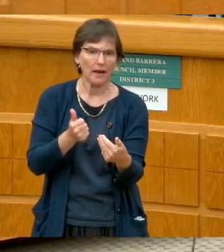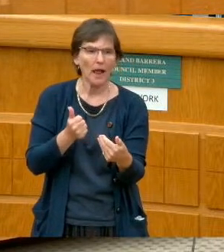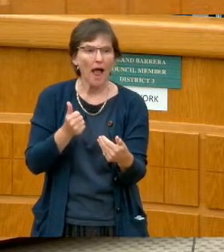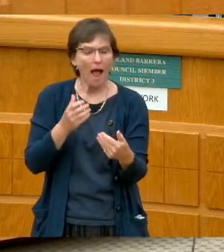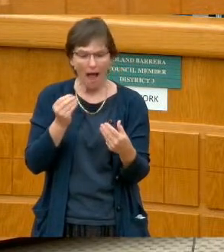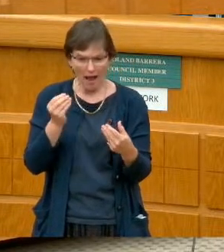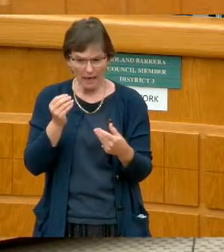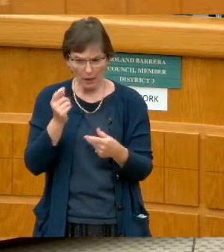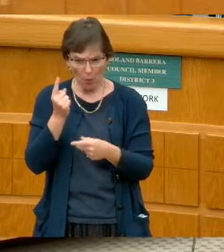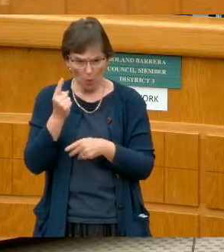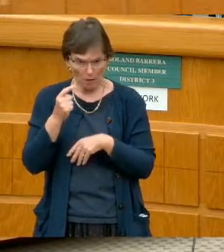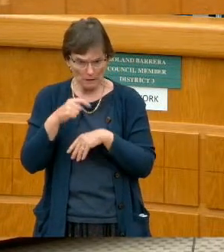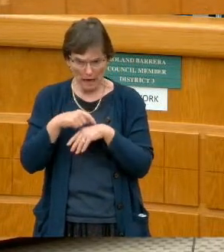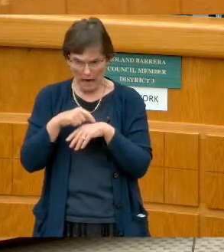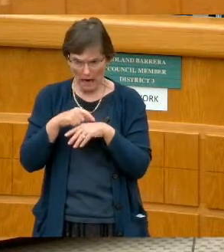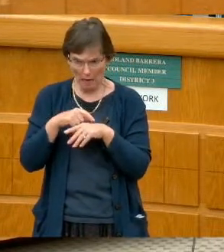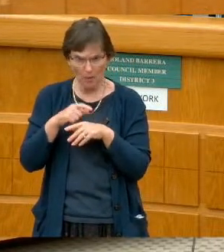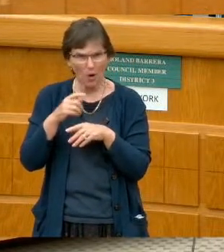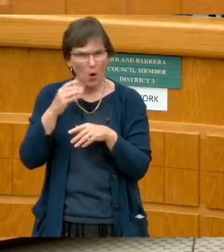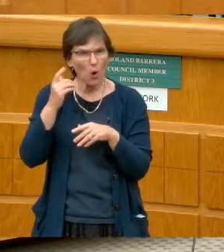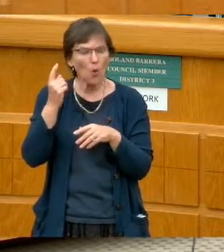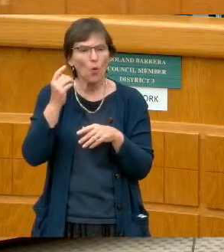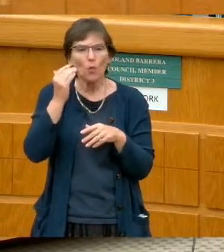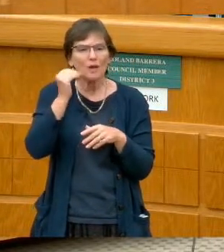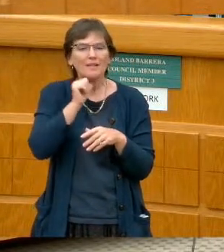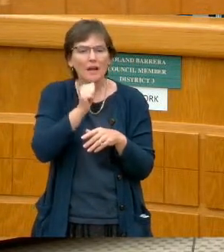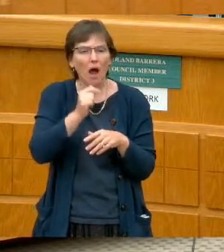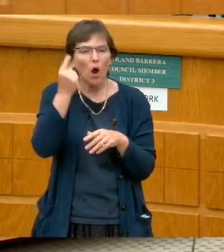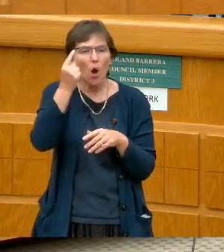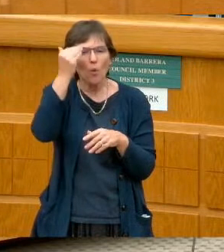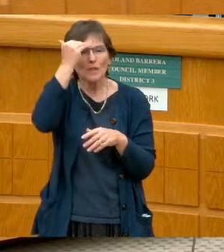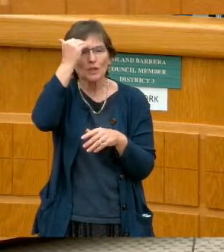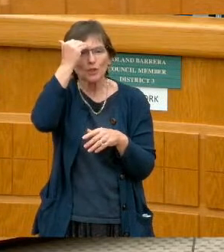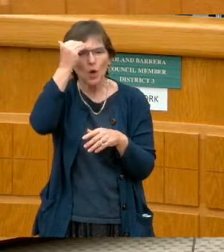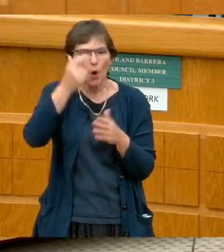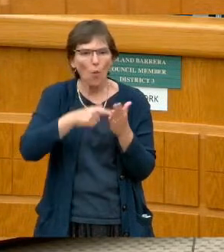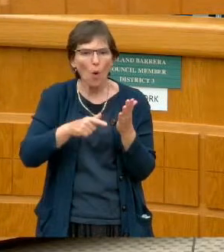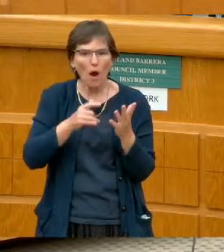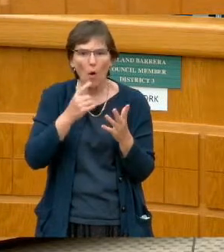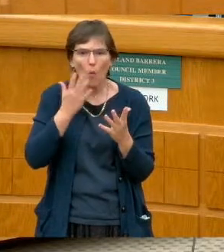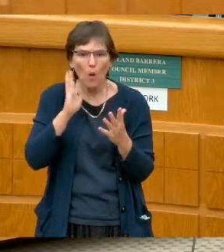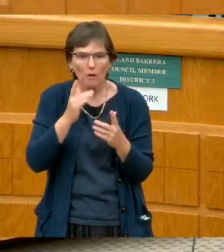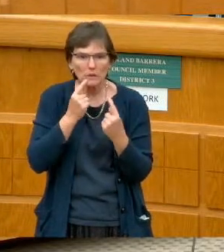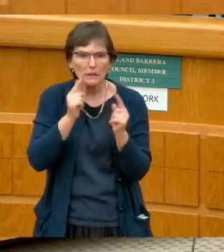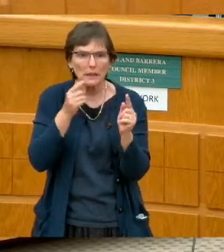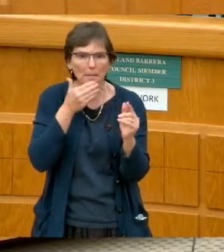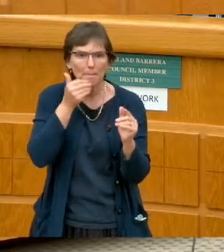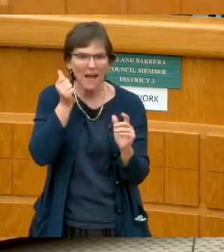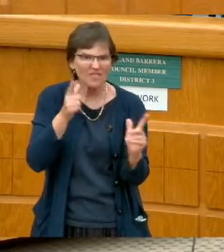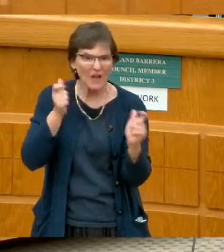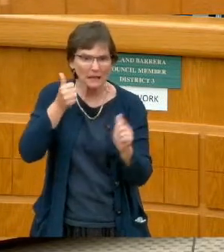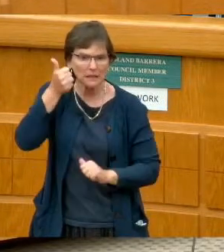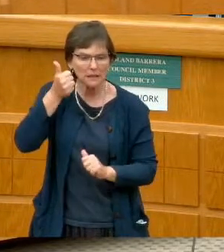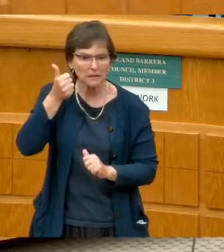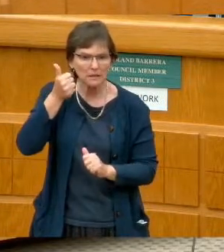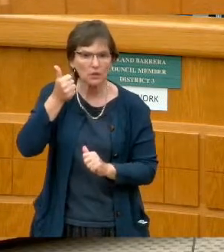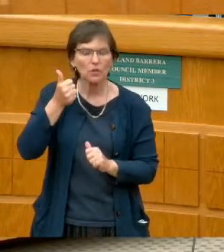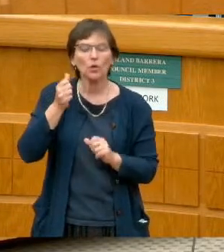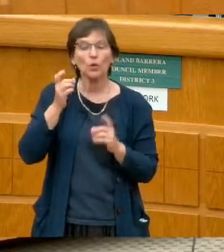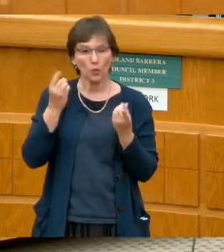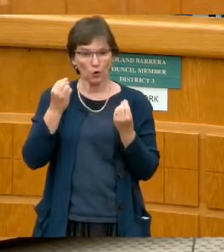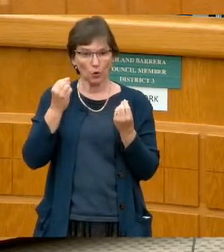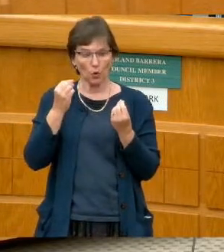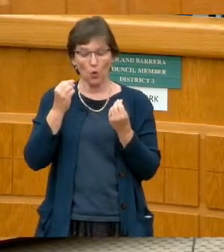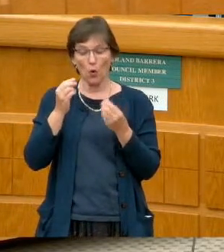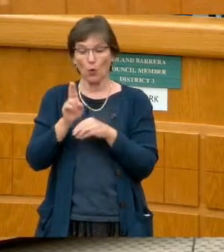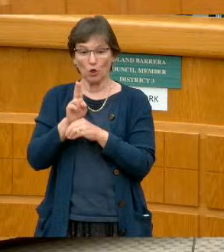what's working and what isn't at a particular point in time. We make the best decisions we can